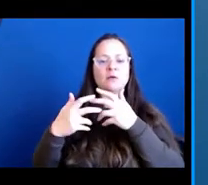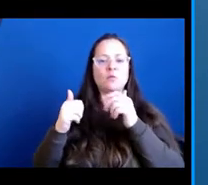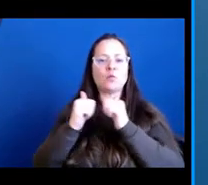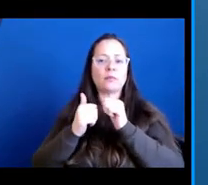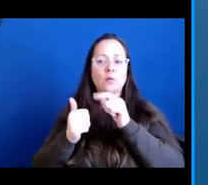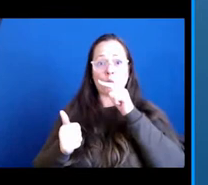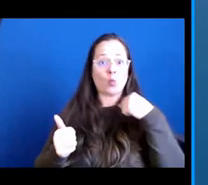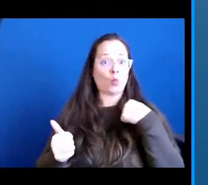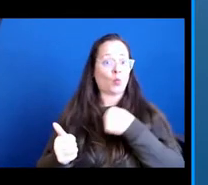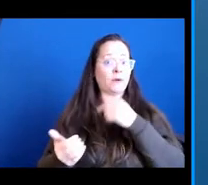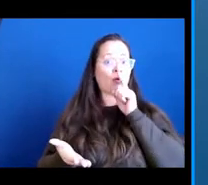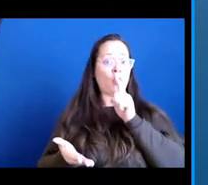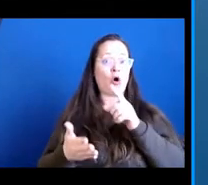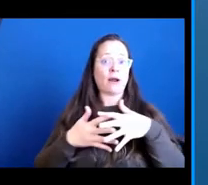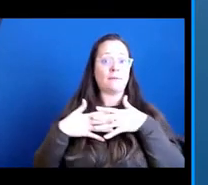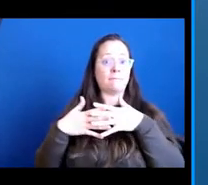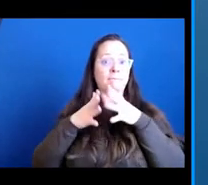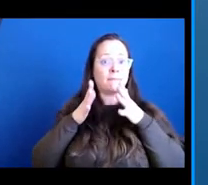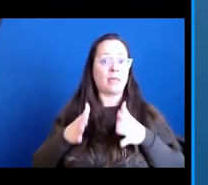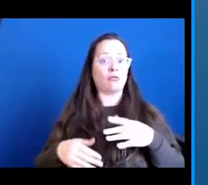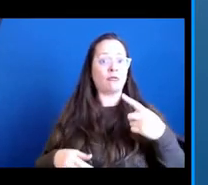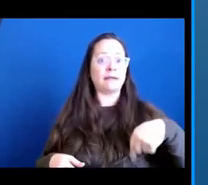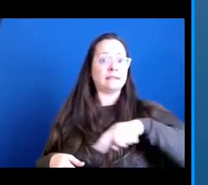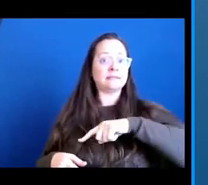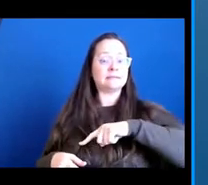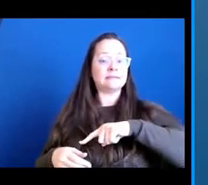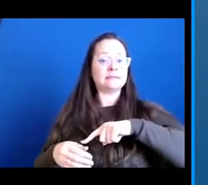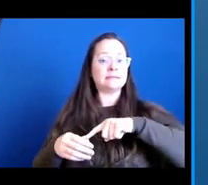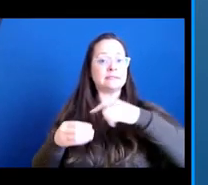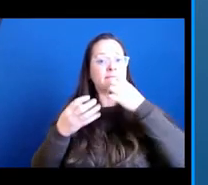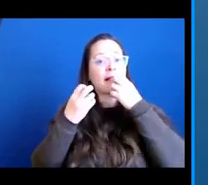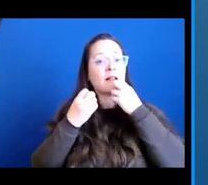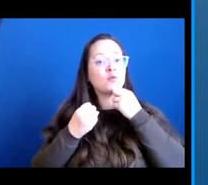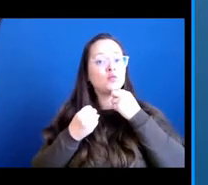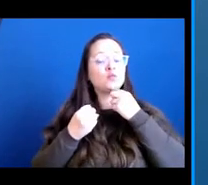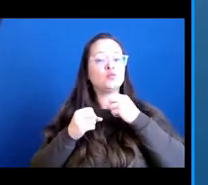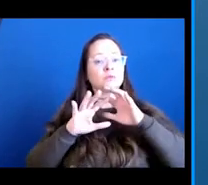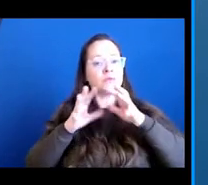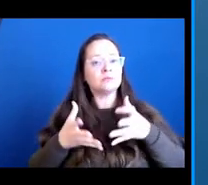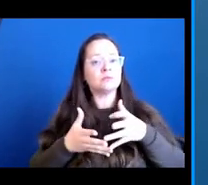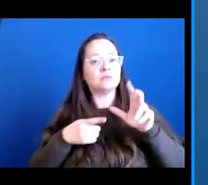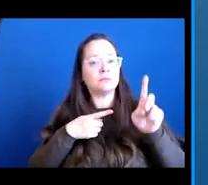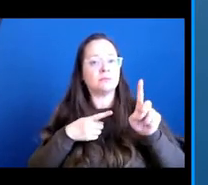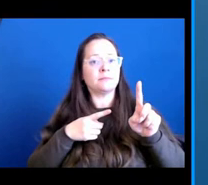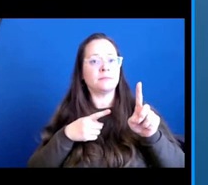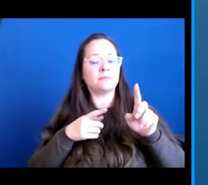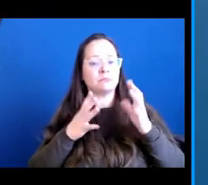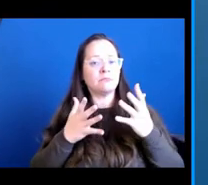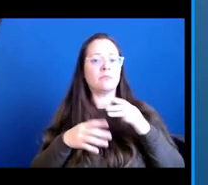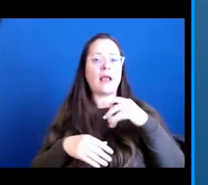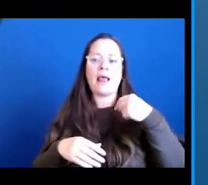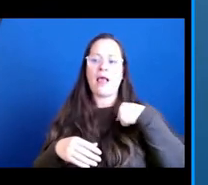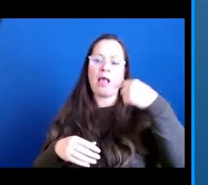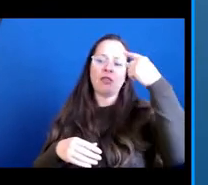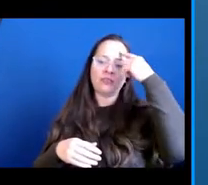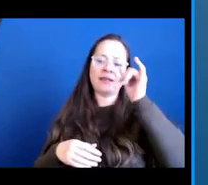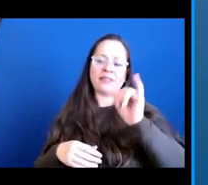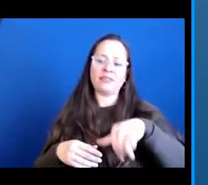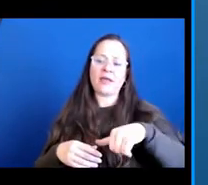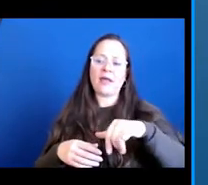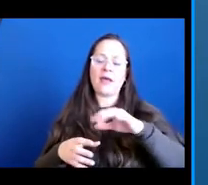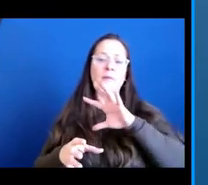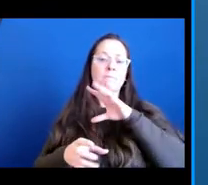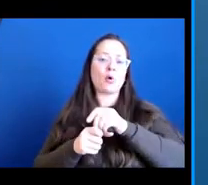Americans and who we are in terms of our values the party and I think that part of